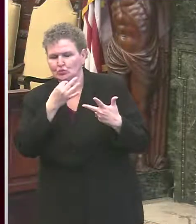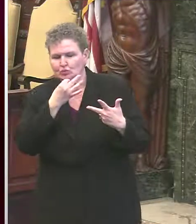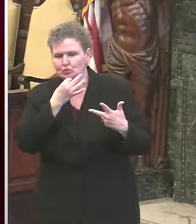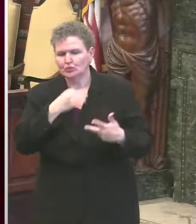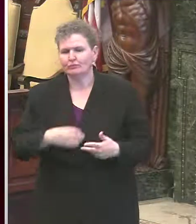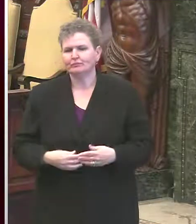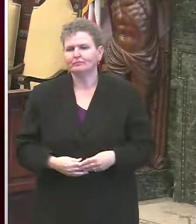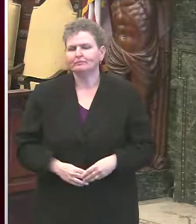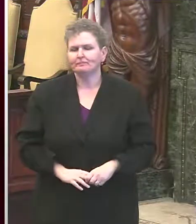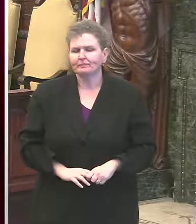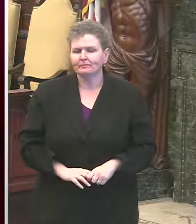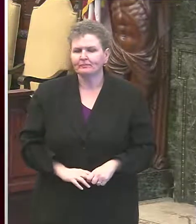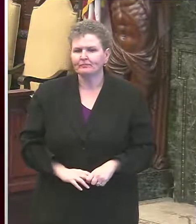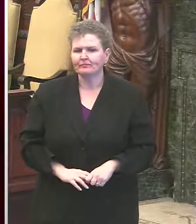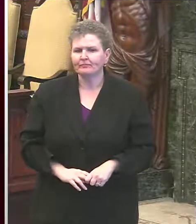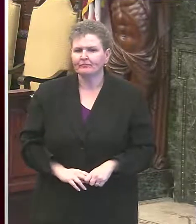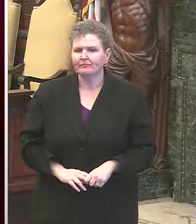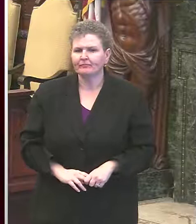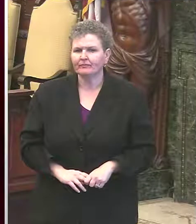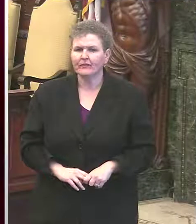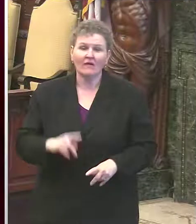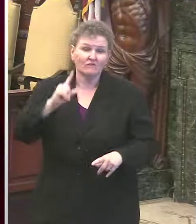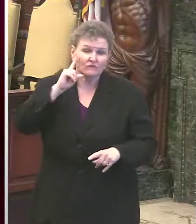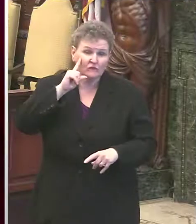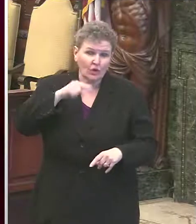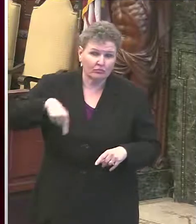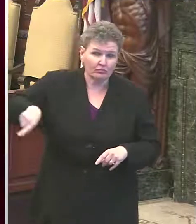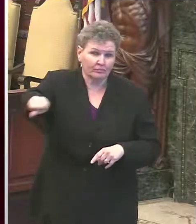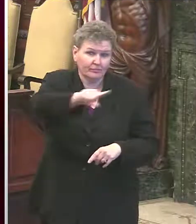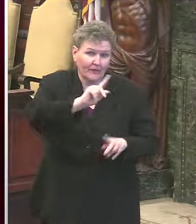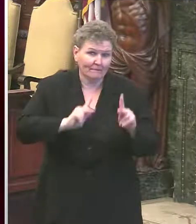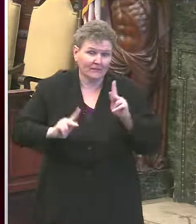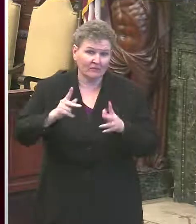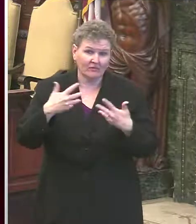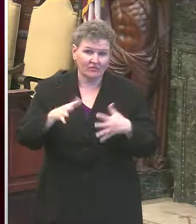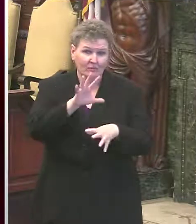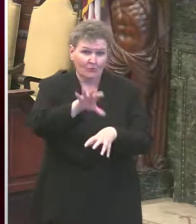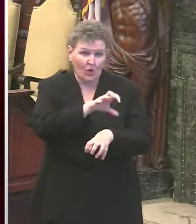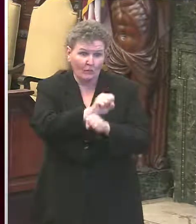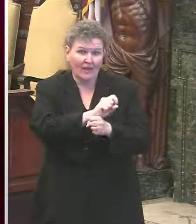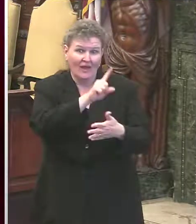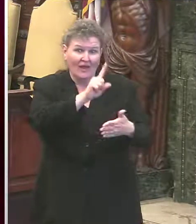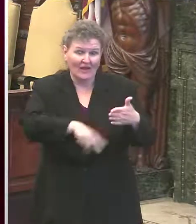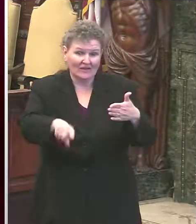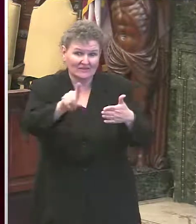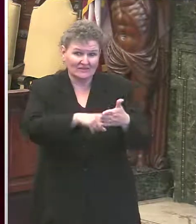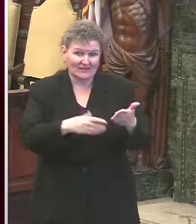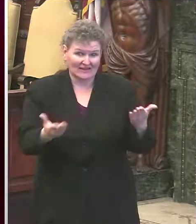Thanks. And for folks who are having their appointments canceled at the convention center